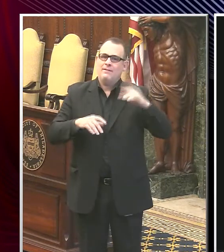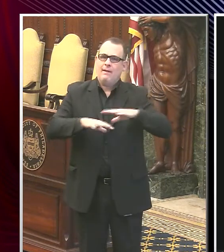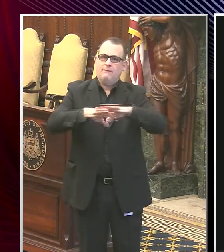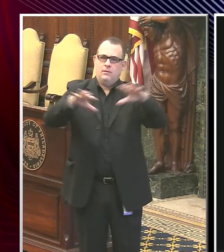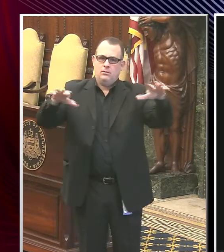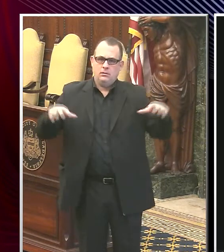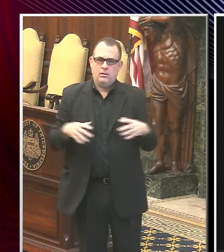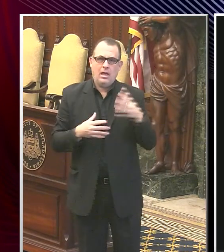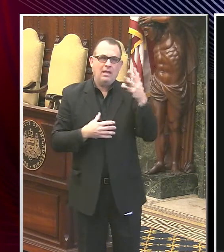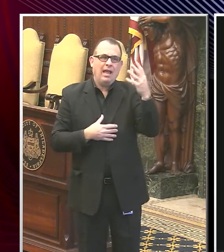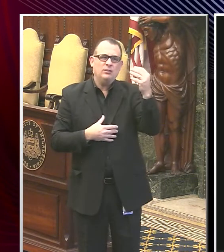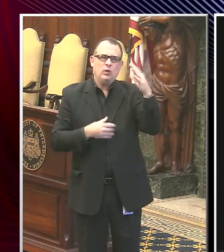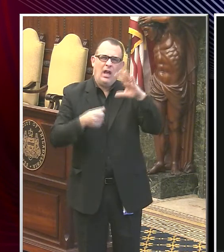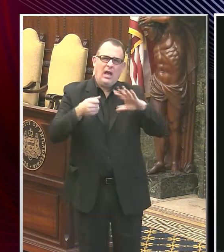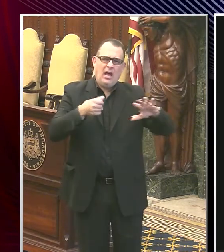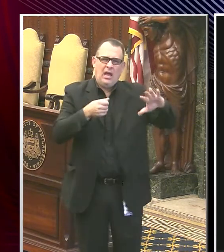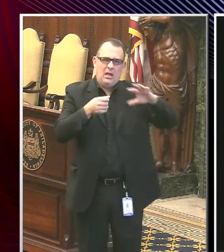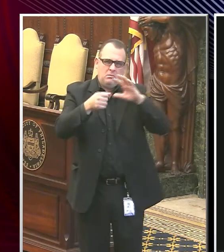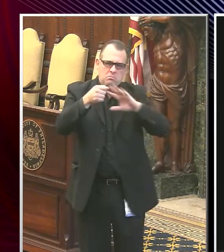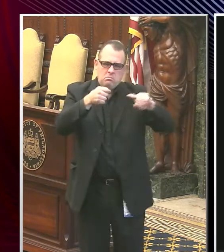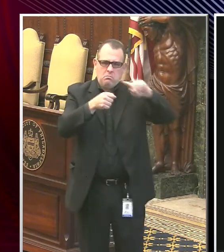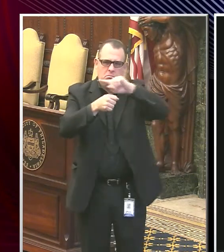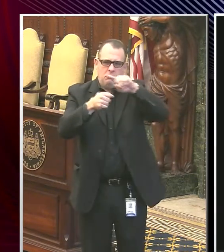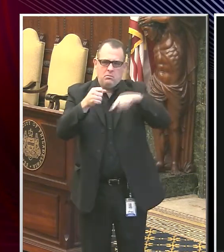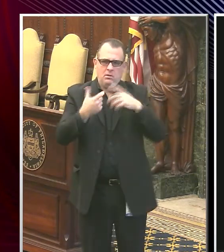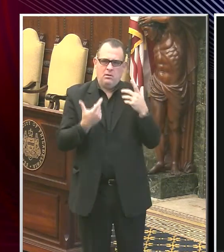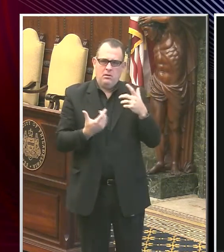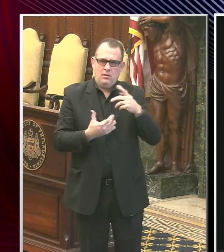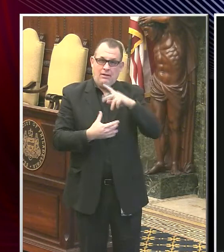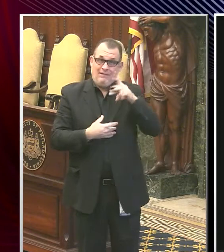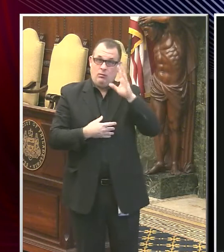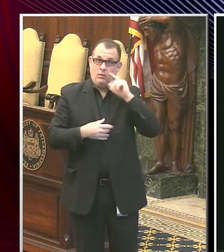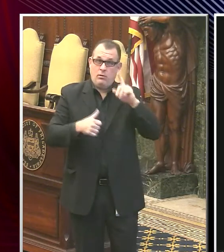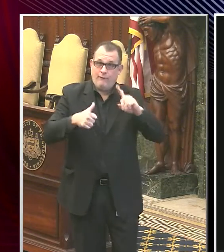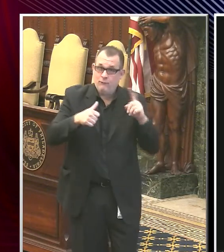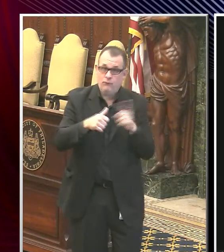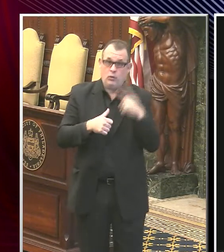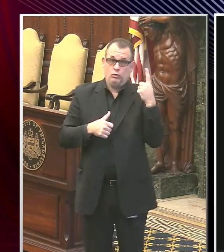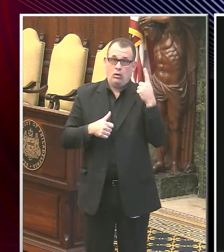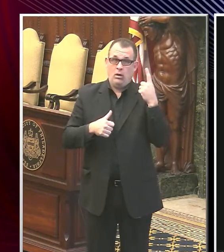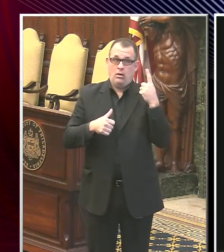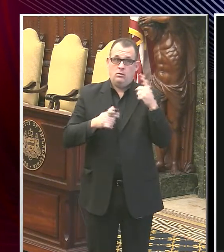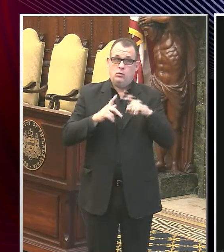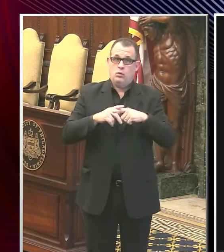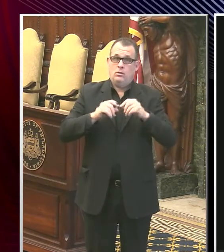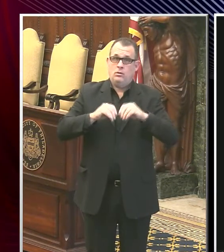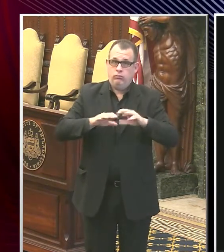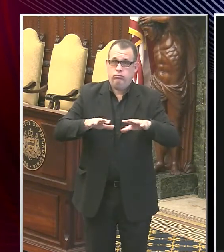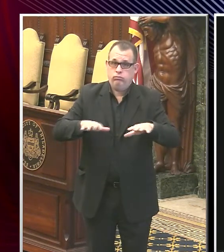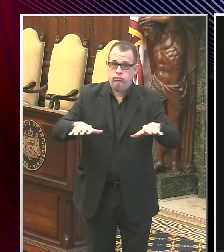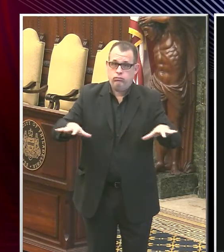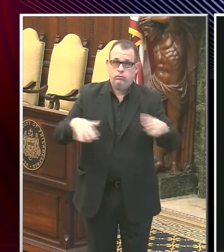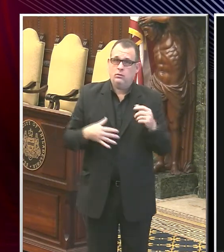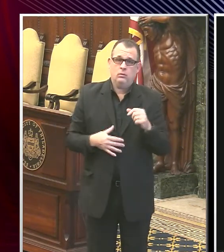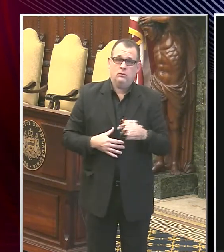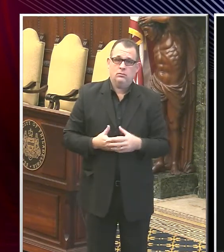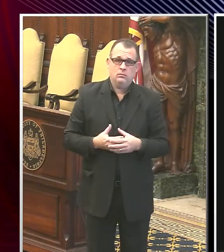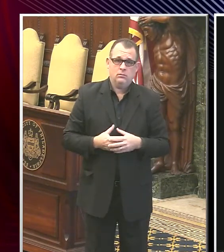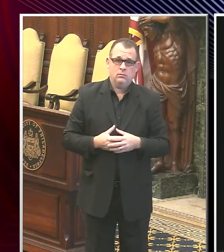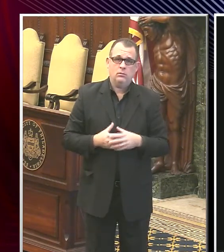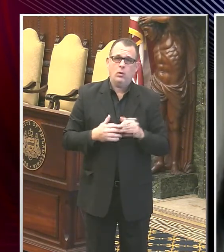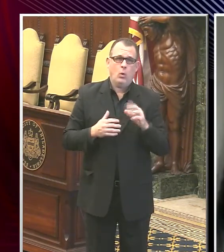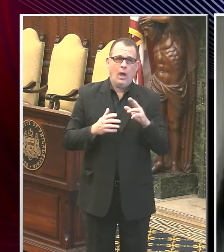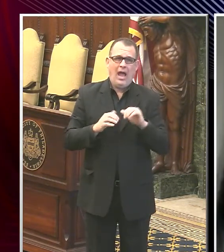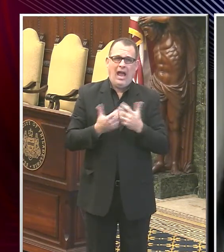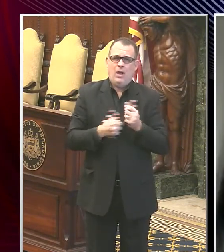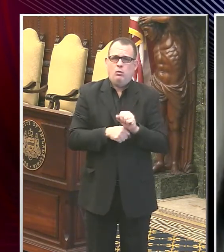suburbs, would Philly be the first place to get it and then it's the surrounding suburbs? Or have you talked about how that plan will happen?